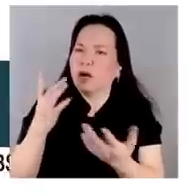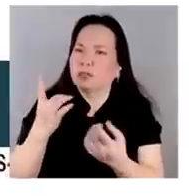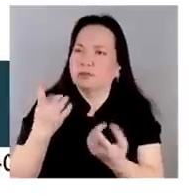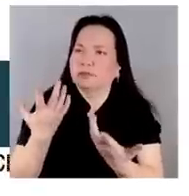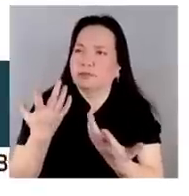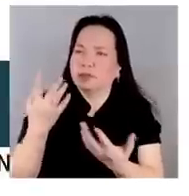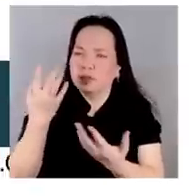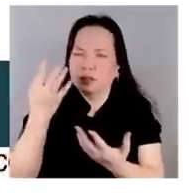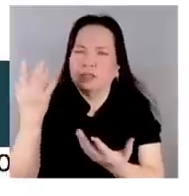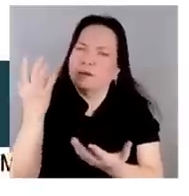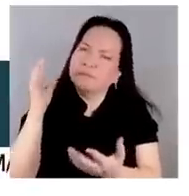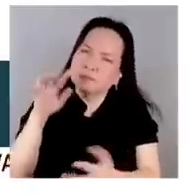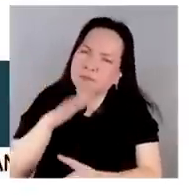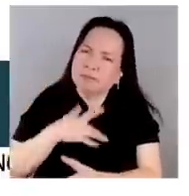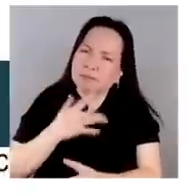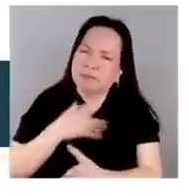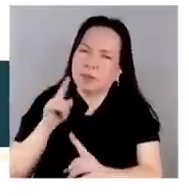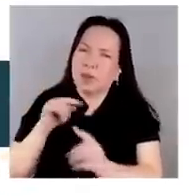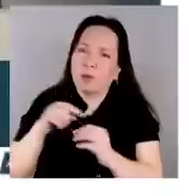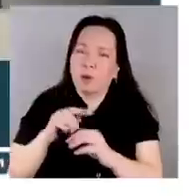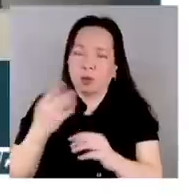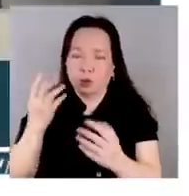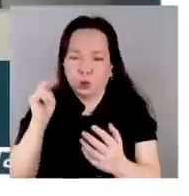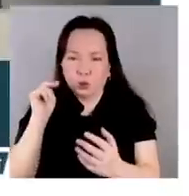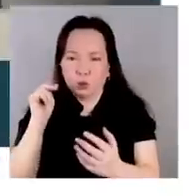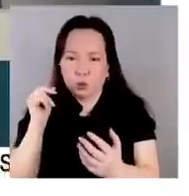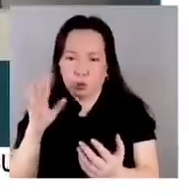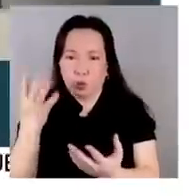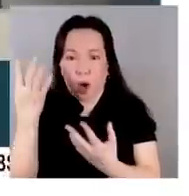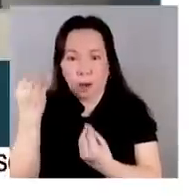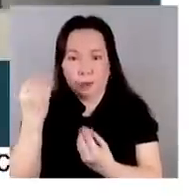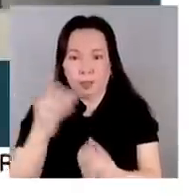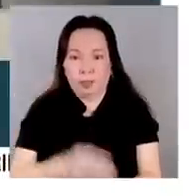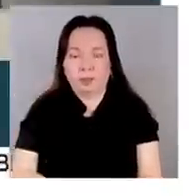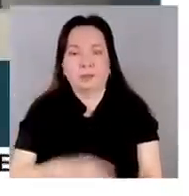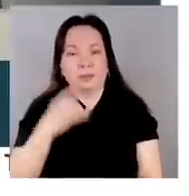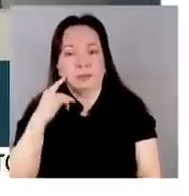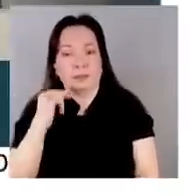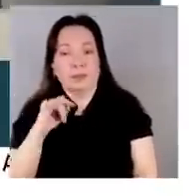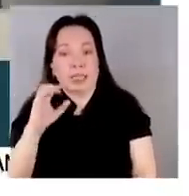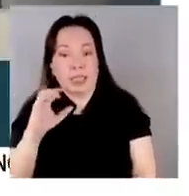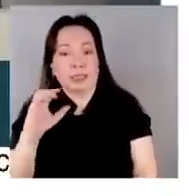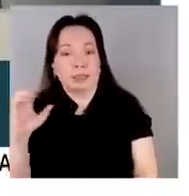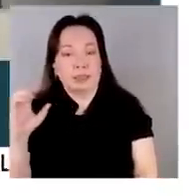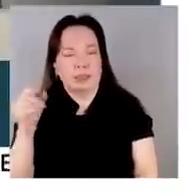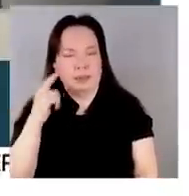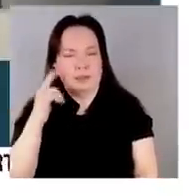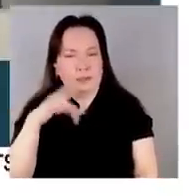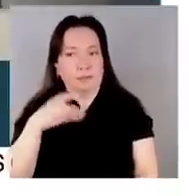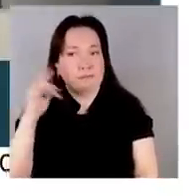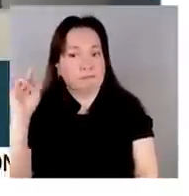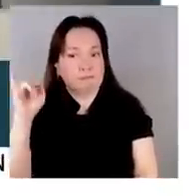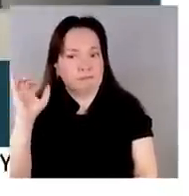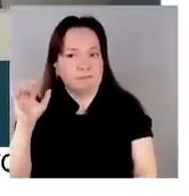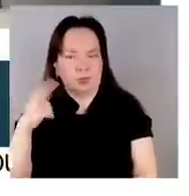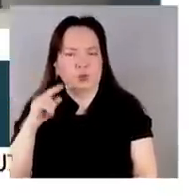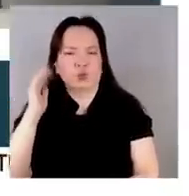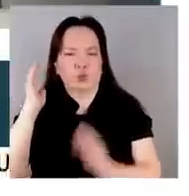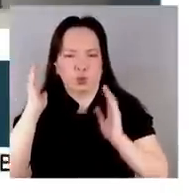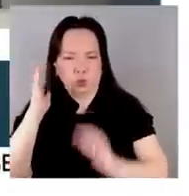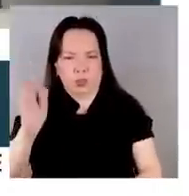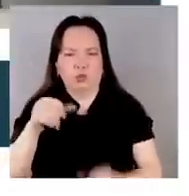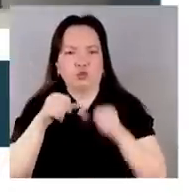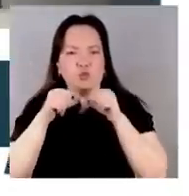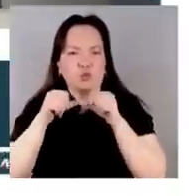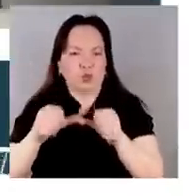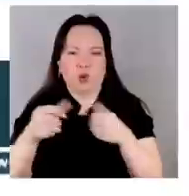Elaine? Well, I mean, I think the ICC is proving that, you know, it will investigate the